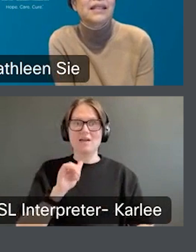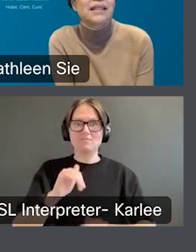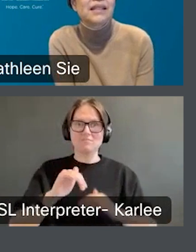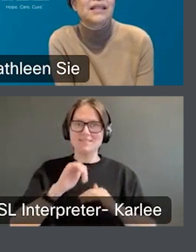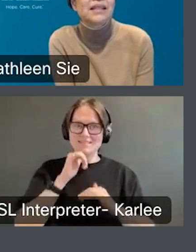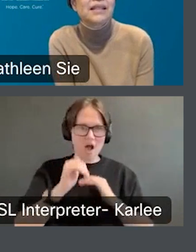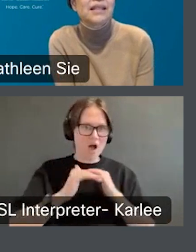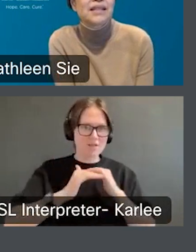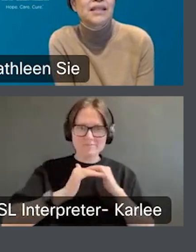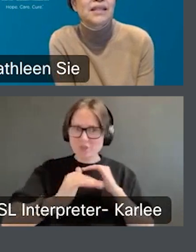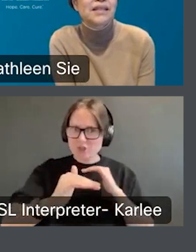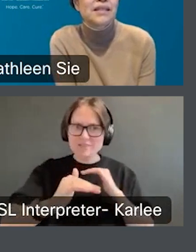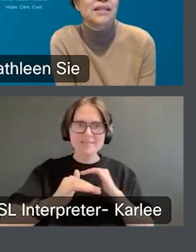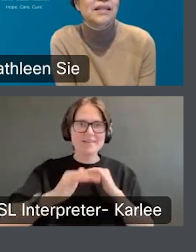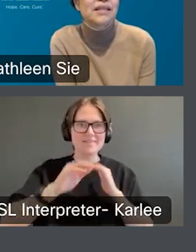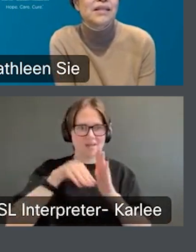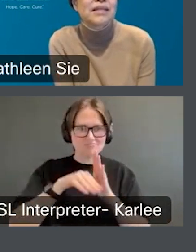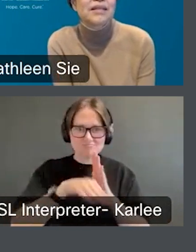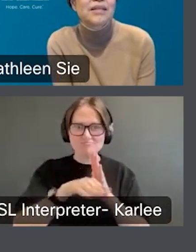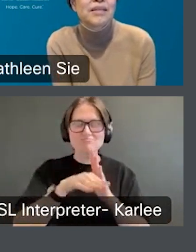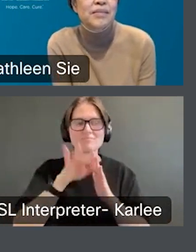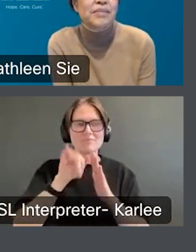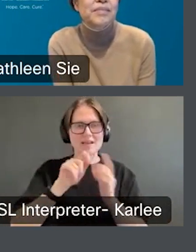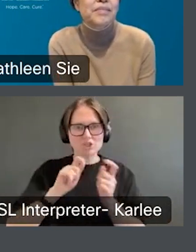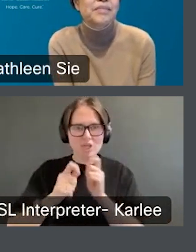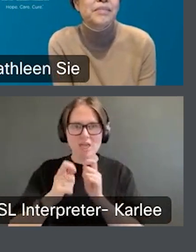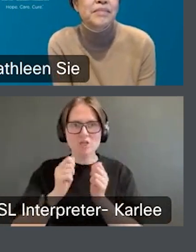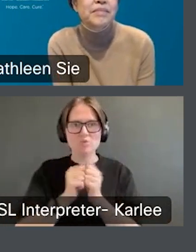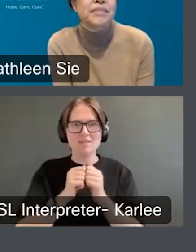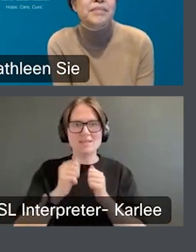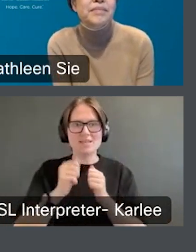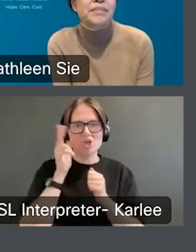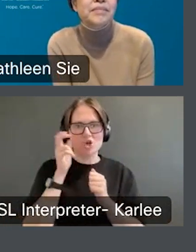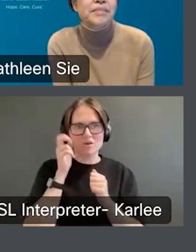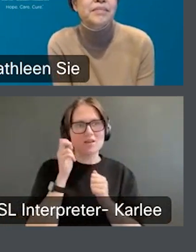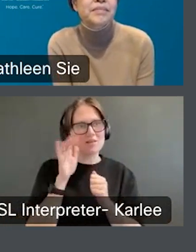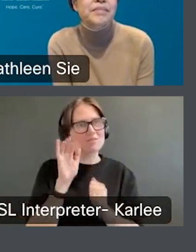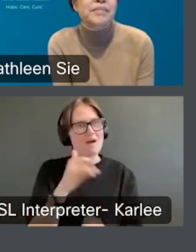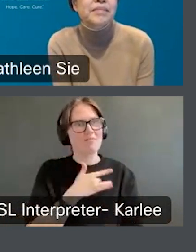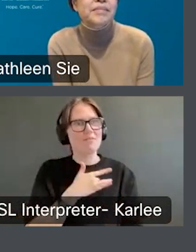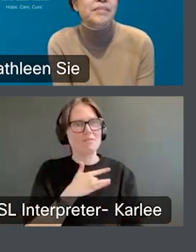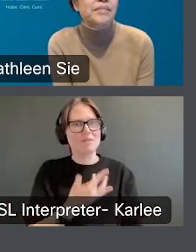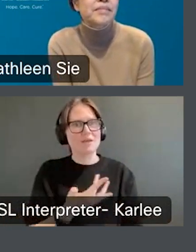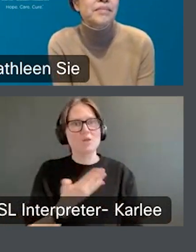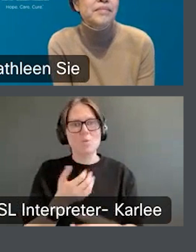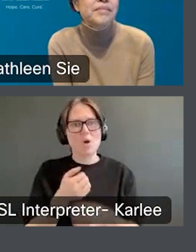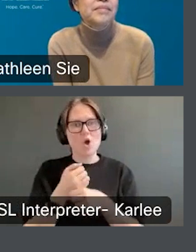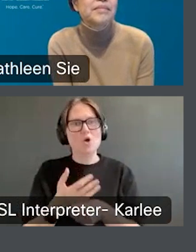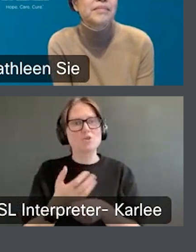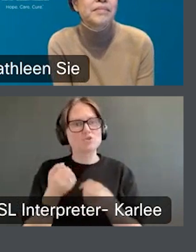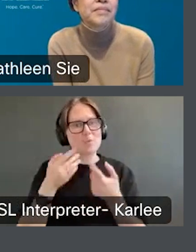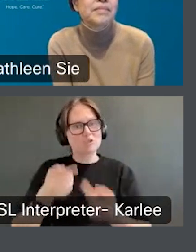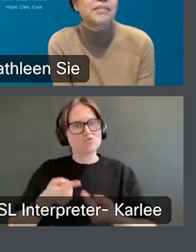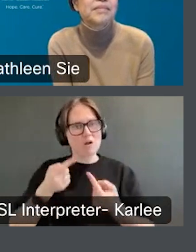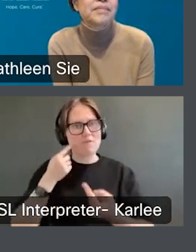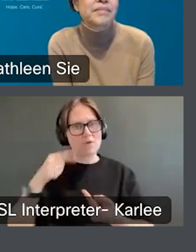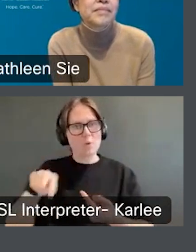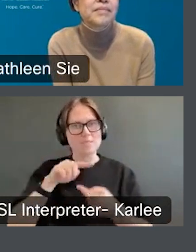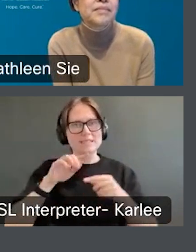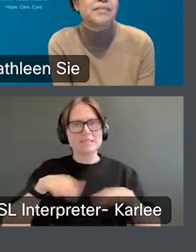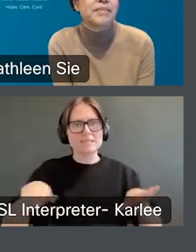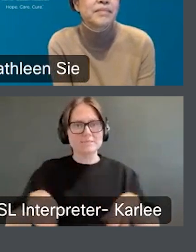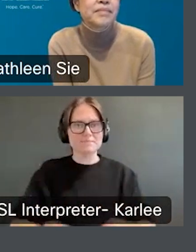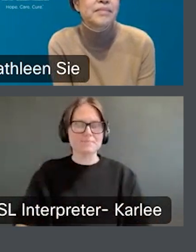the hearing and fluctuation is likely what's causing so much trouble for those kids. Yeah.